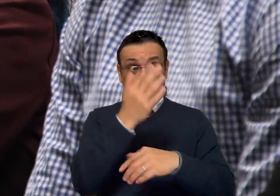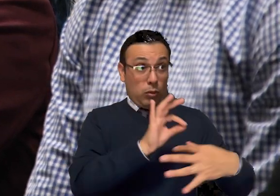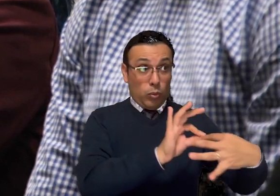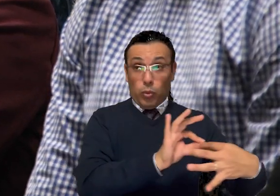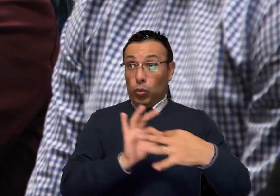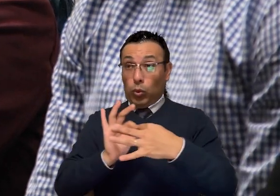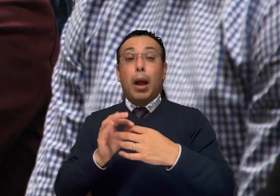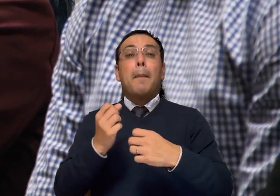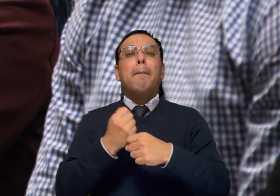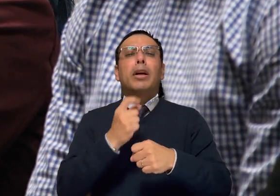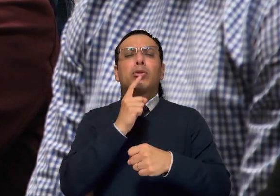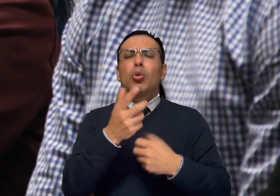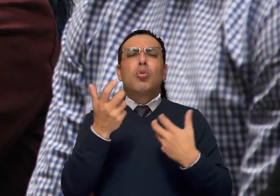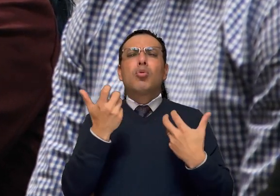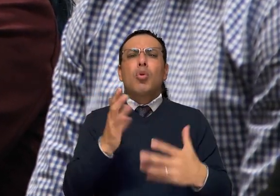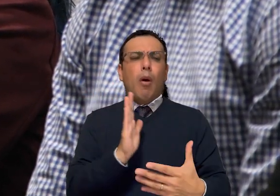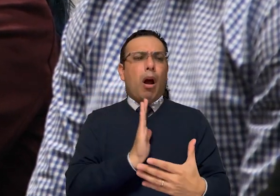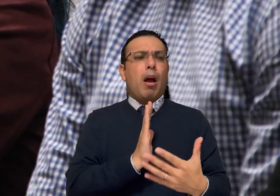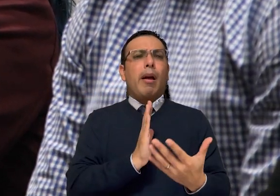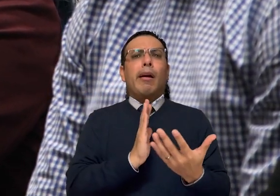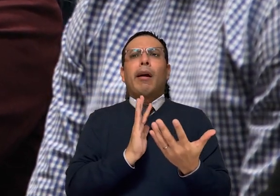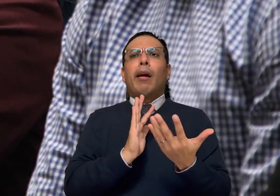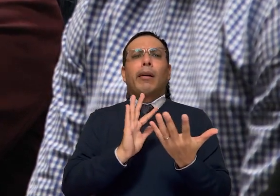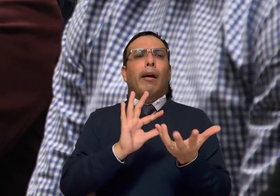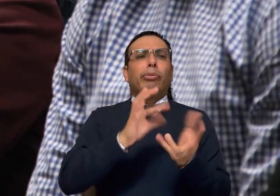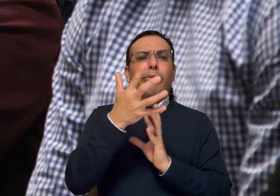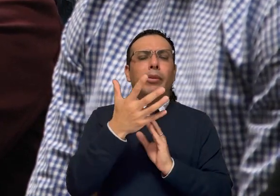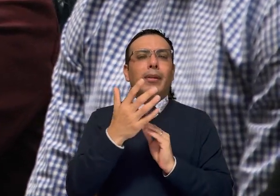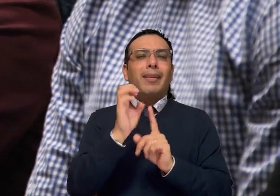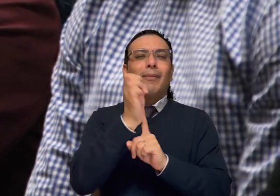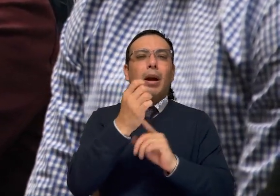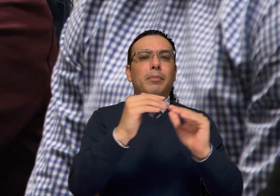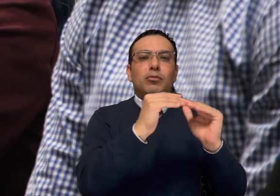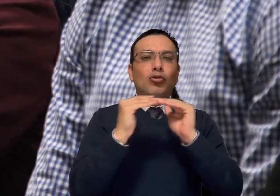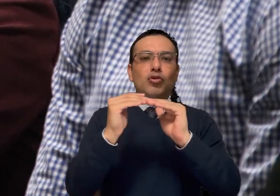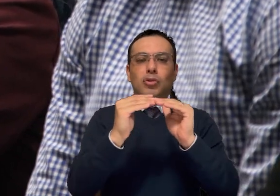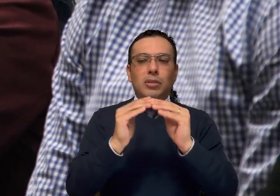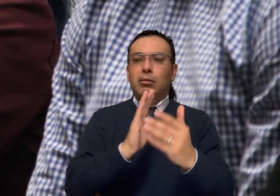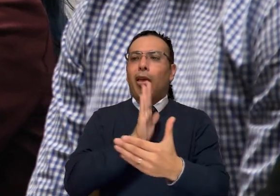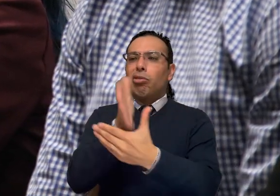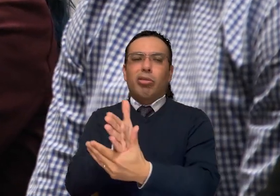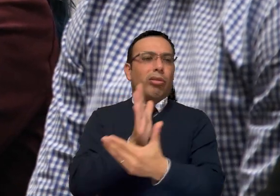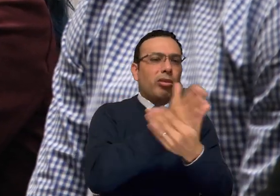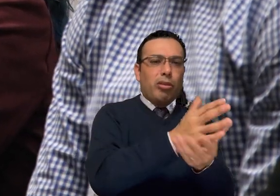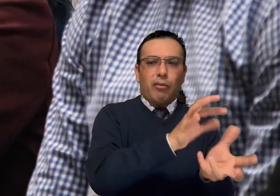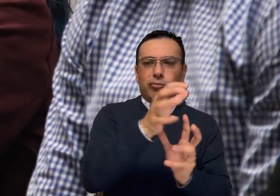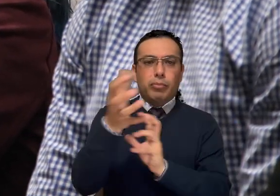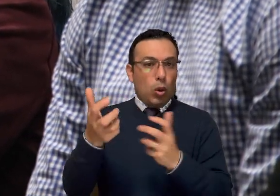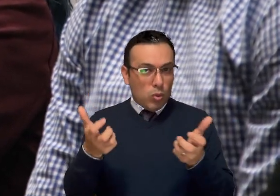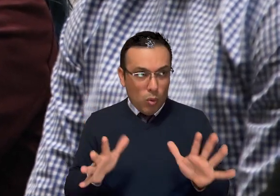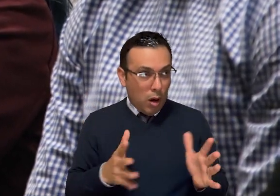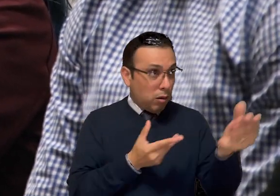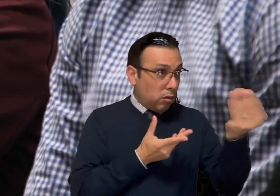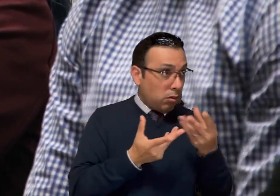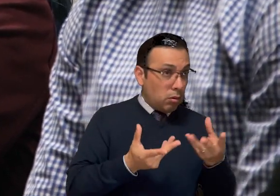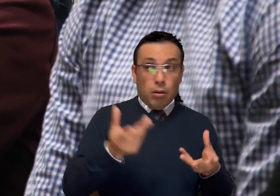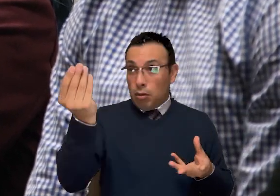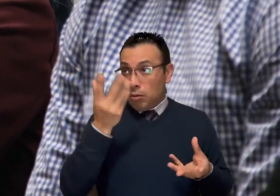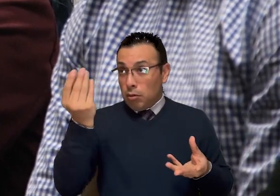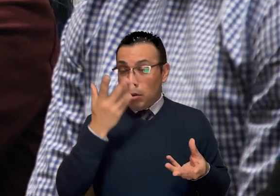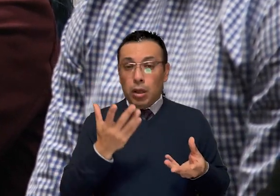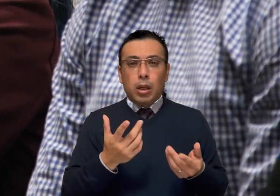communities, really working to figure out what's the best route, and not just for traffic and things, but also